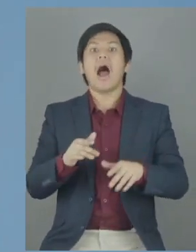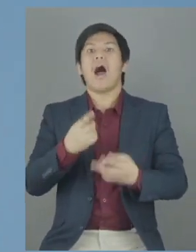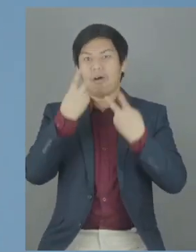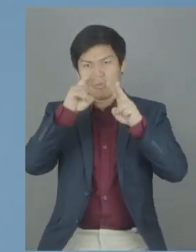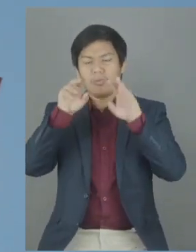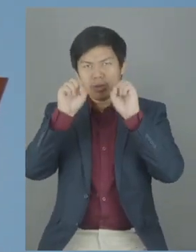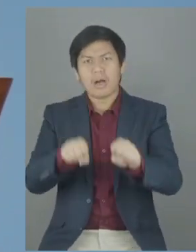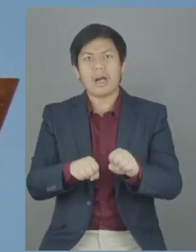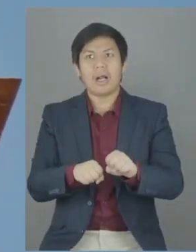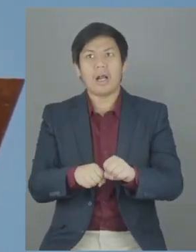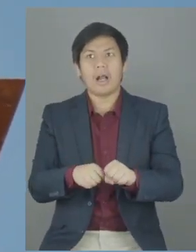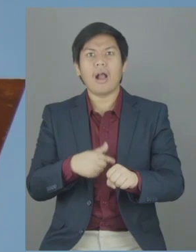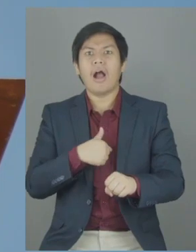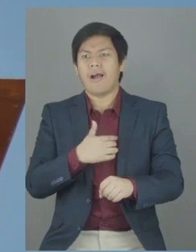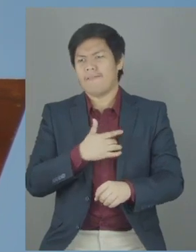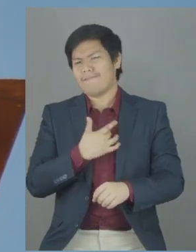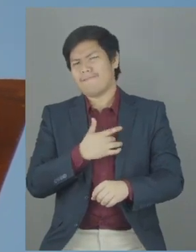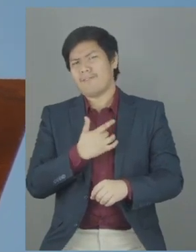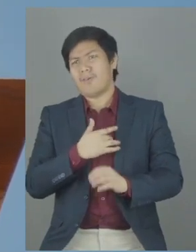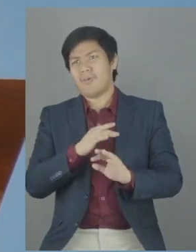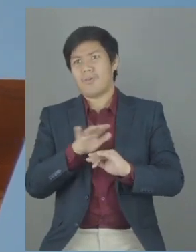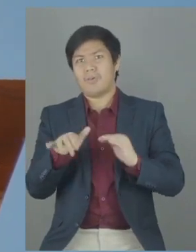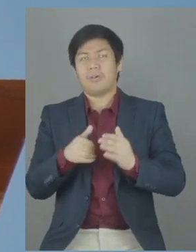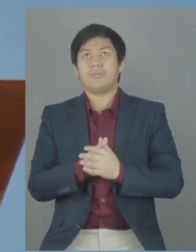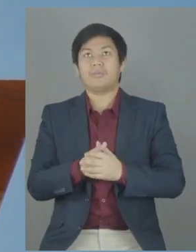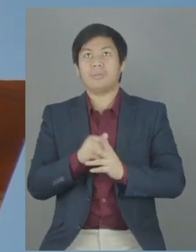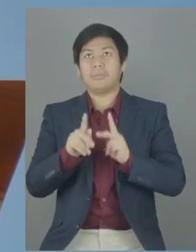I go in there, I know it, everyone is just polite.